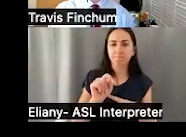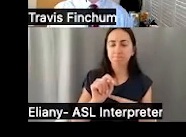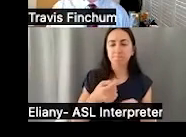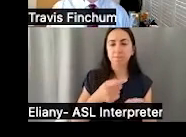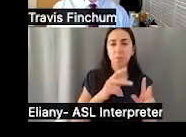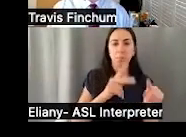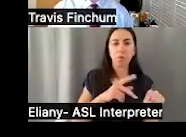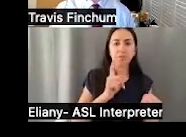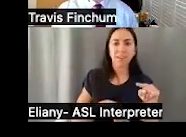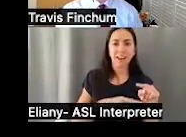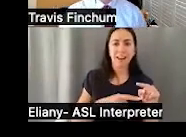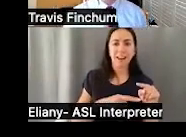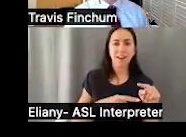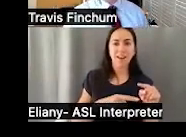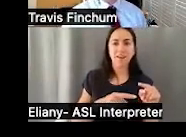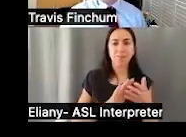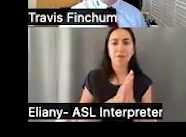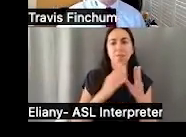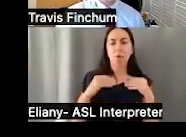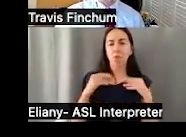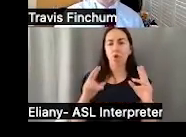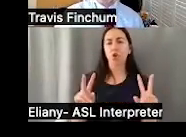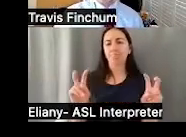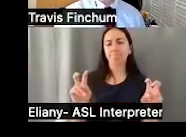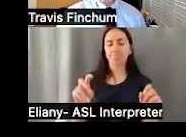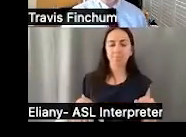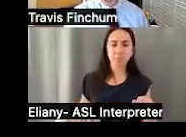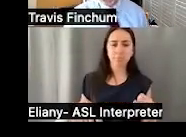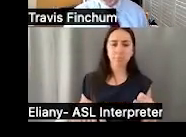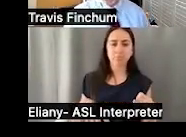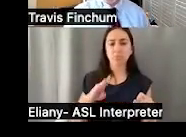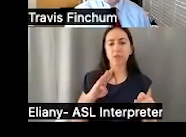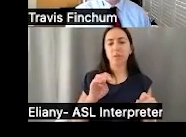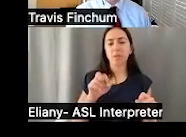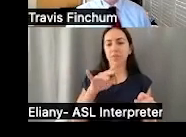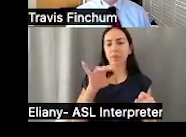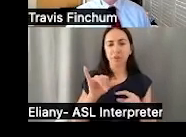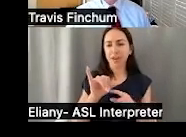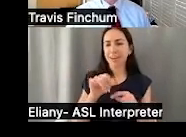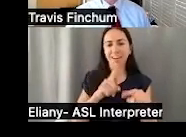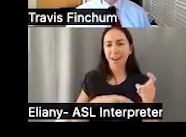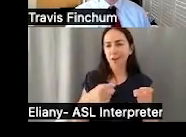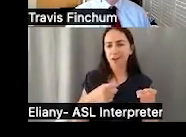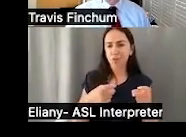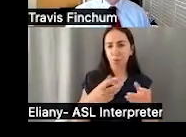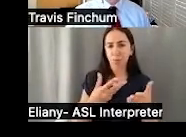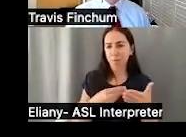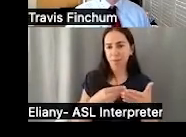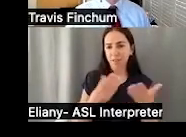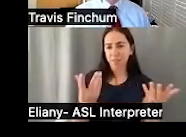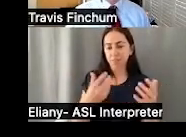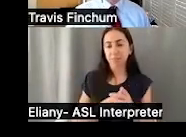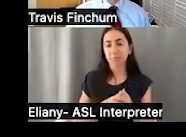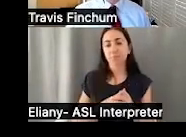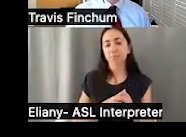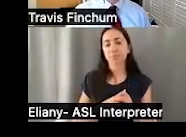beneficiary to actually be the trustee. So the beneficiary can't control any of the special needs trusts. Otherwise, the trust